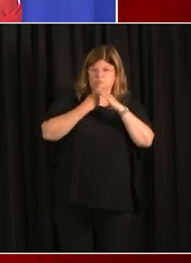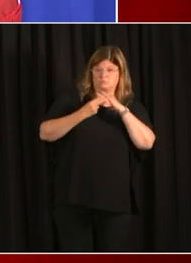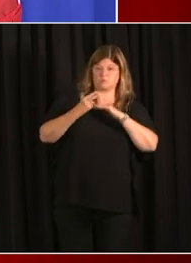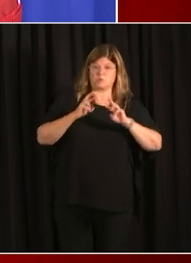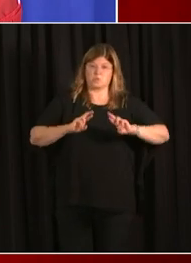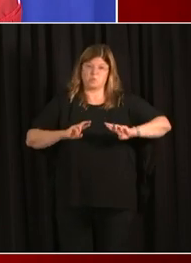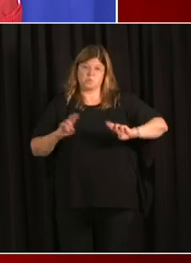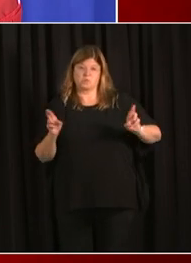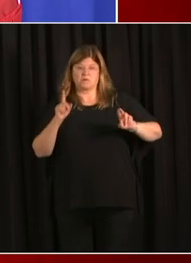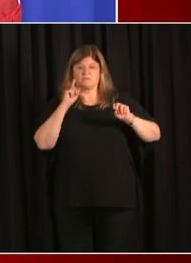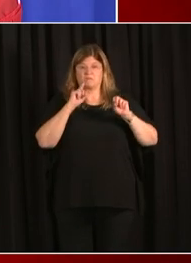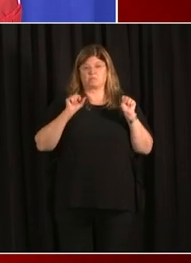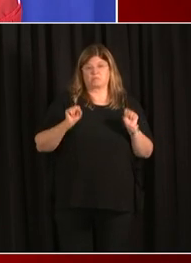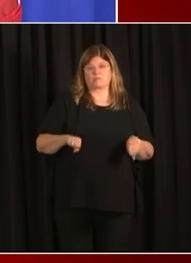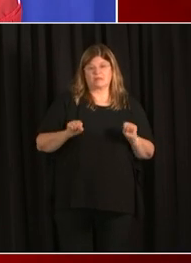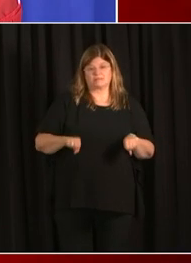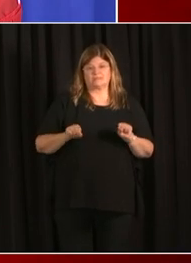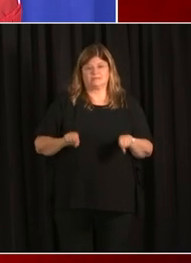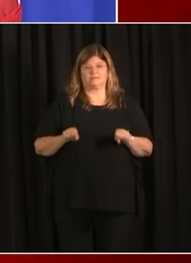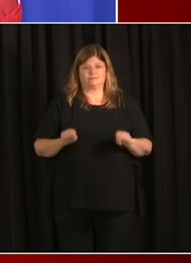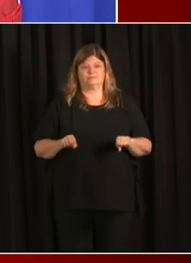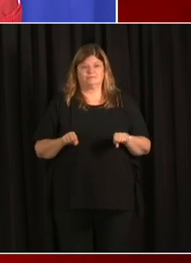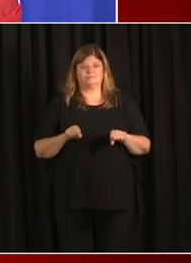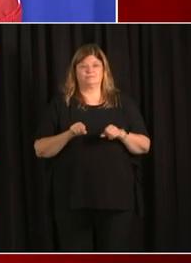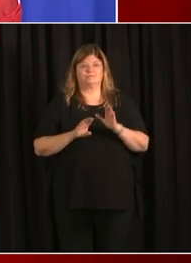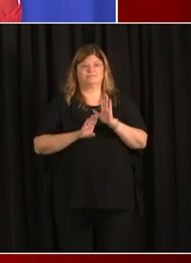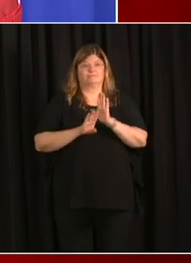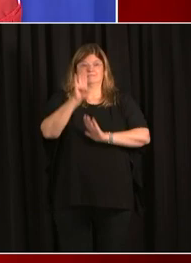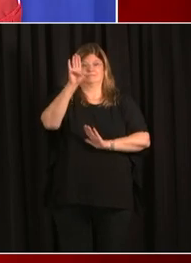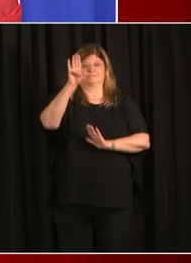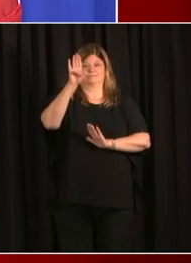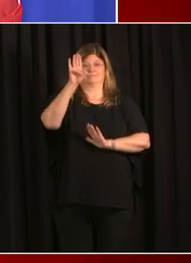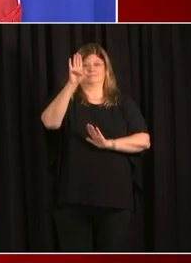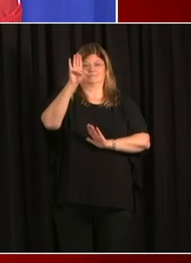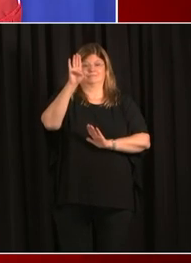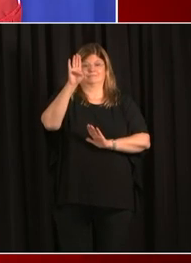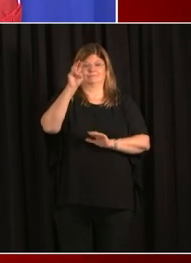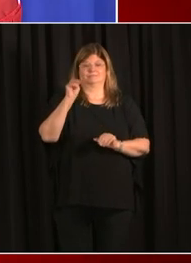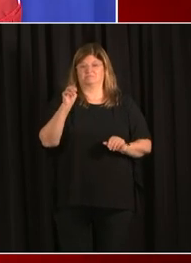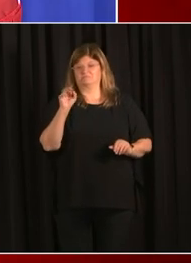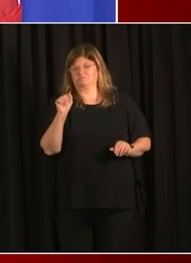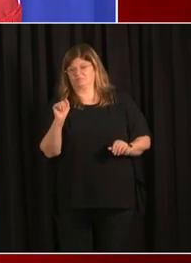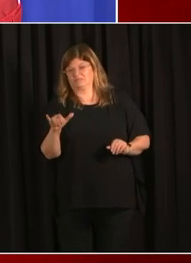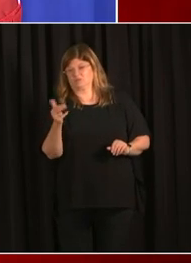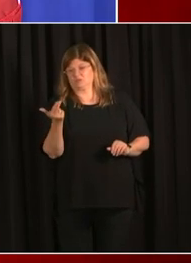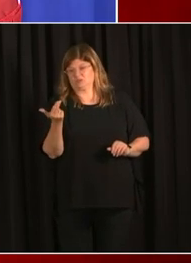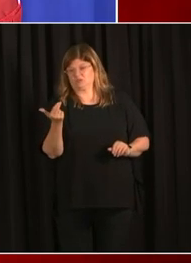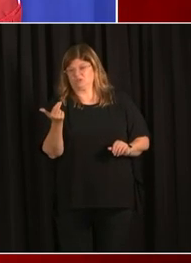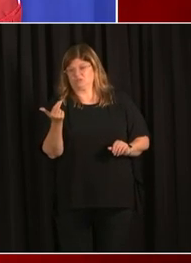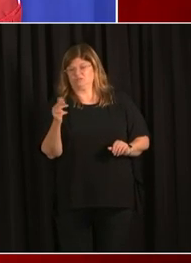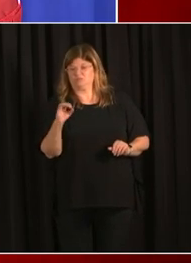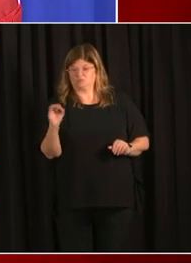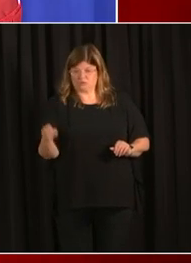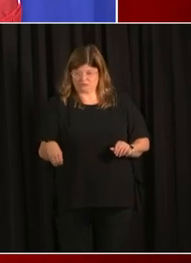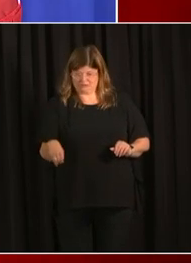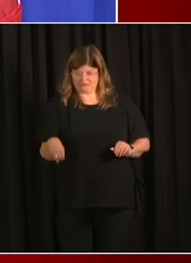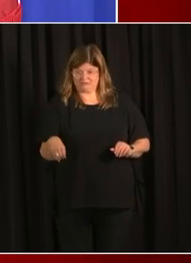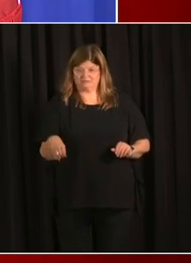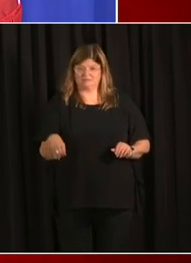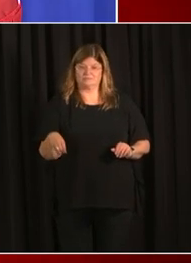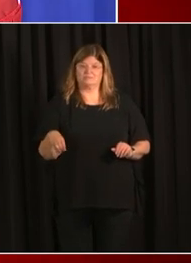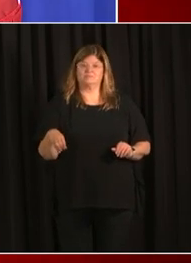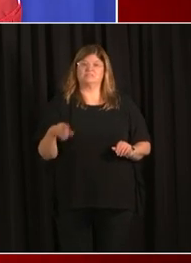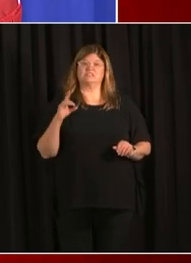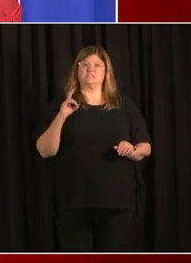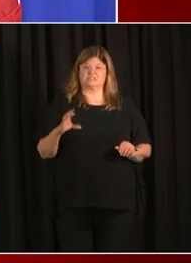preparing for the possibility that the peak might be as many as 13% of DC residents, more than